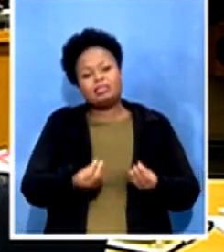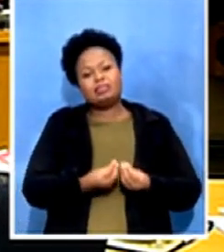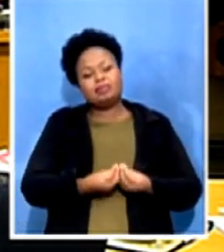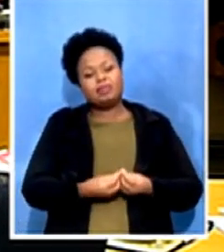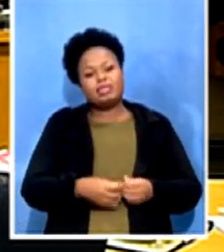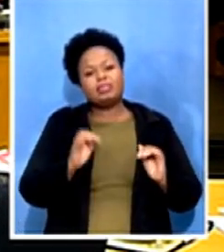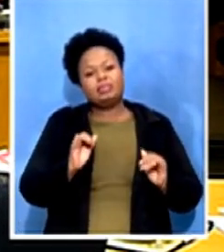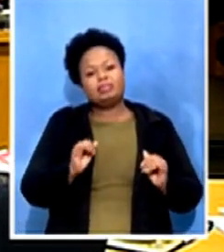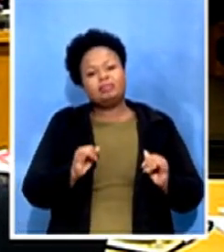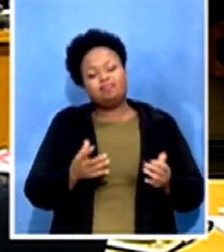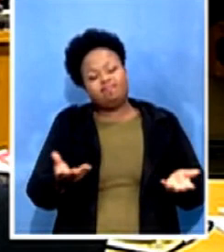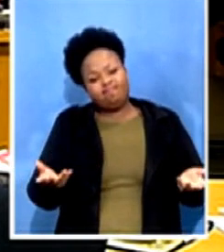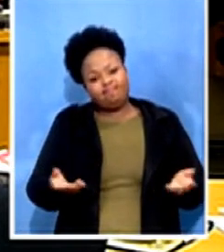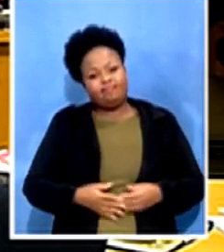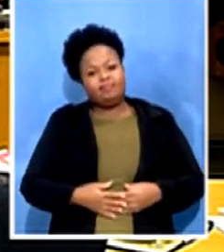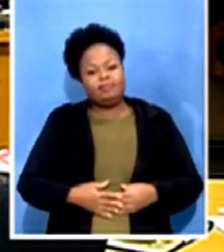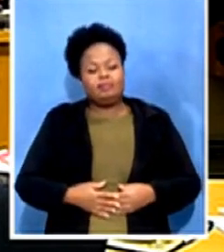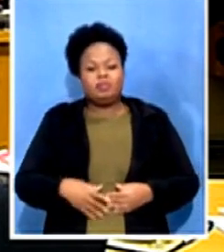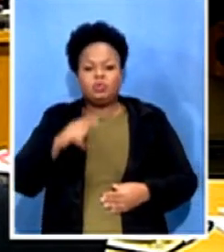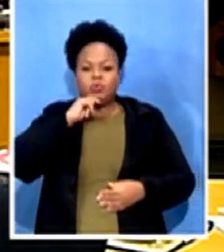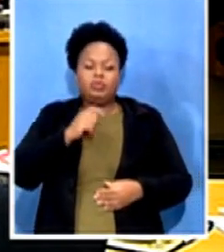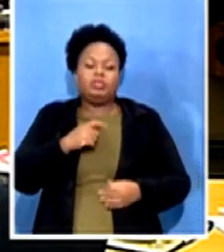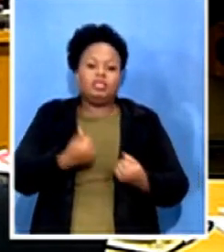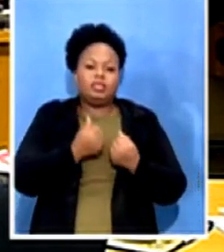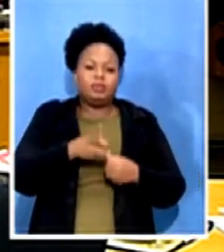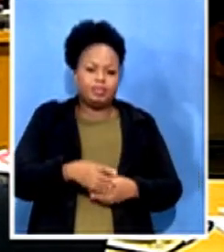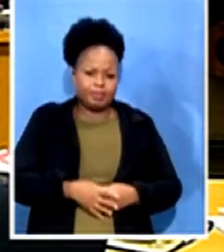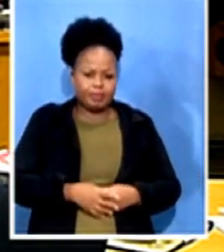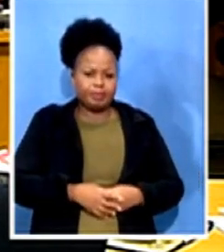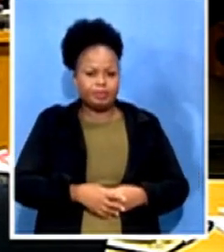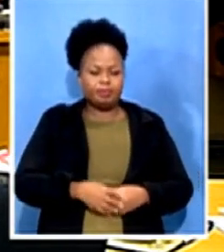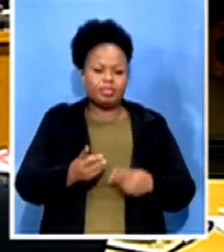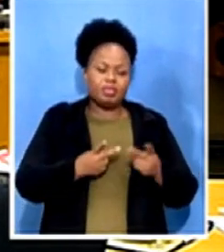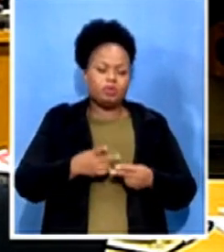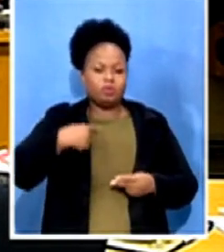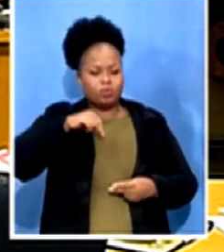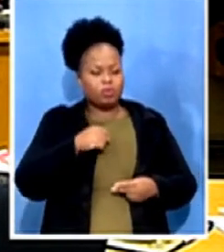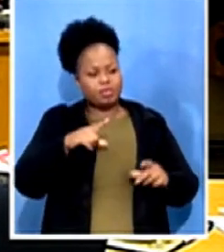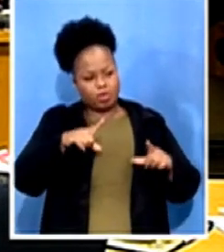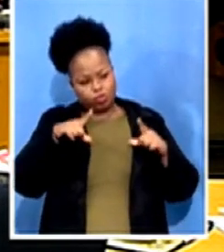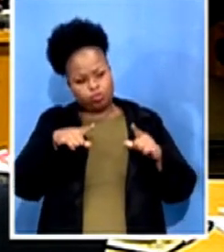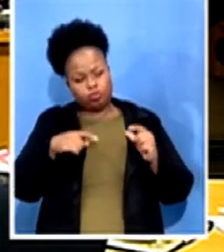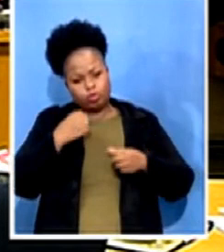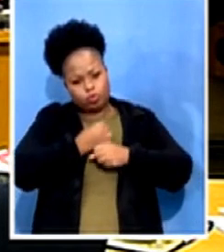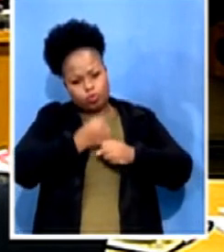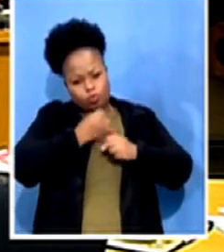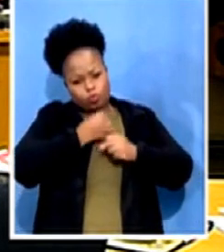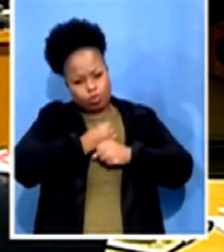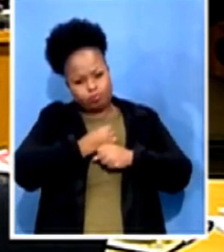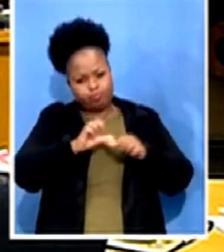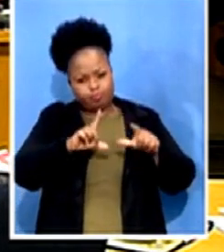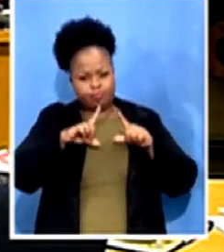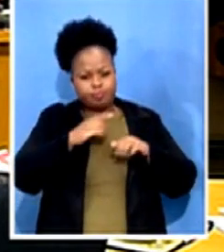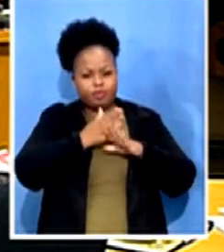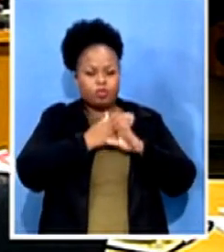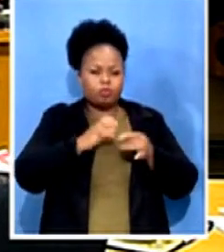a challenge. And so we need to be proactive within the scope of not restraining